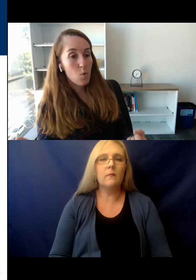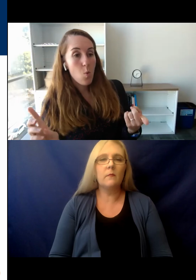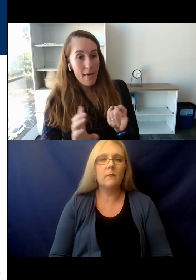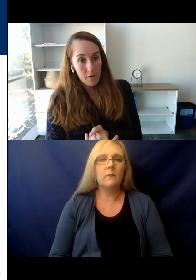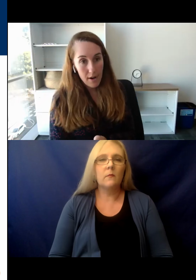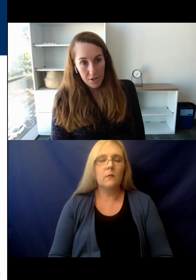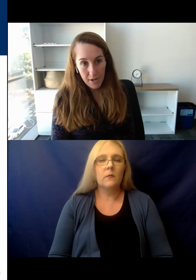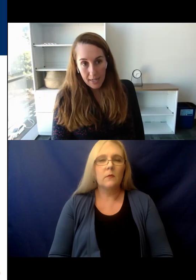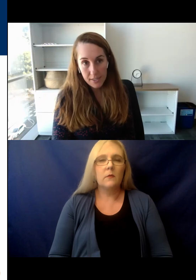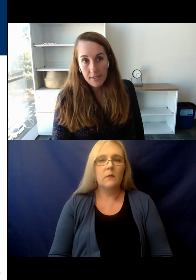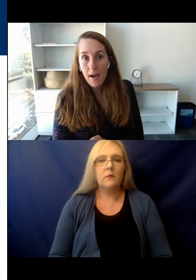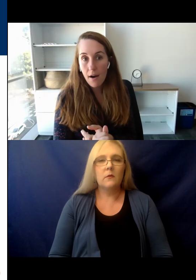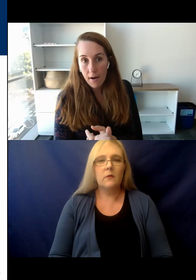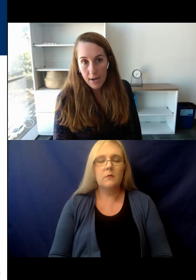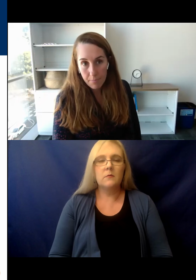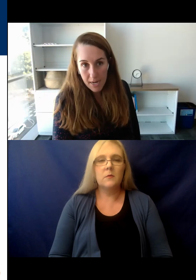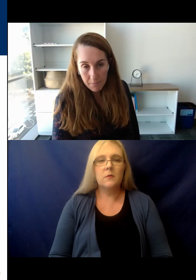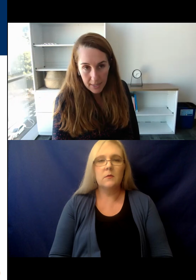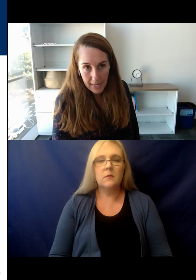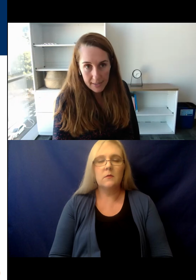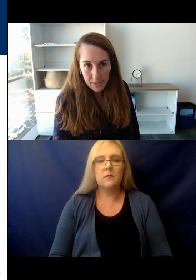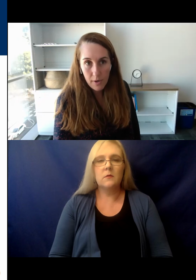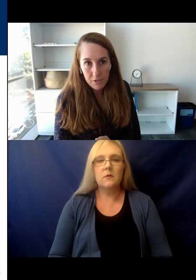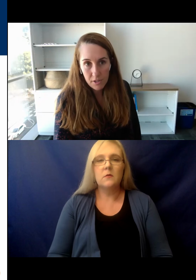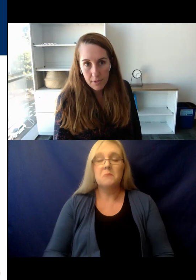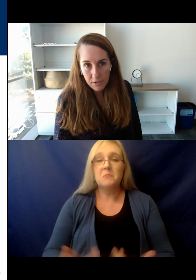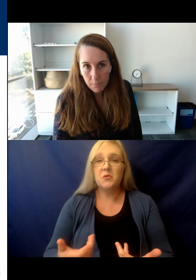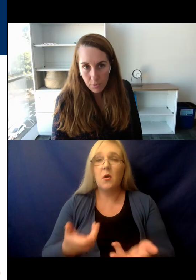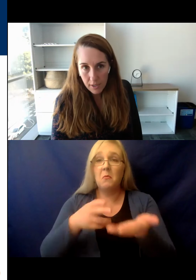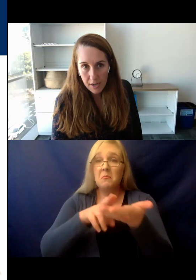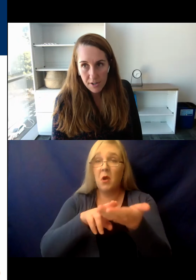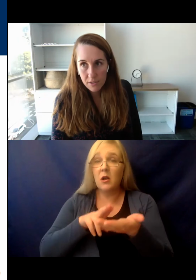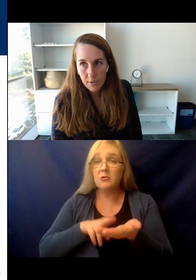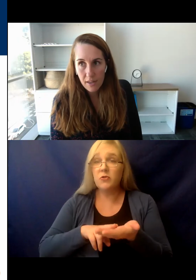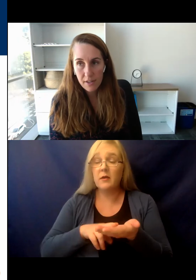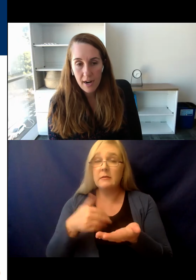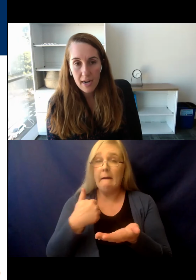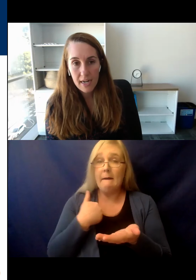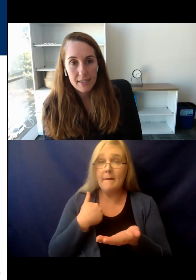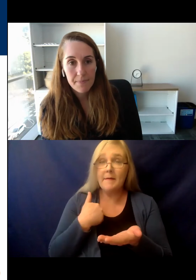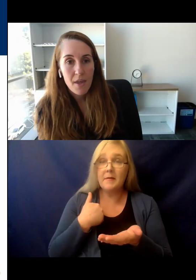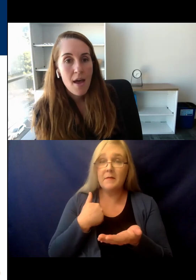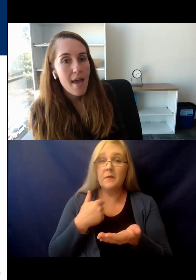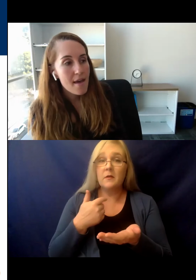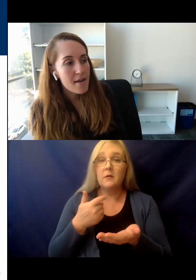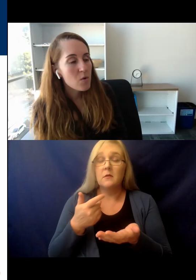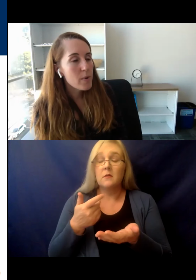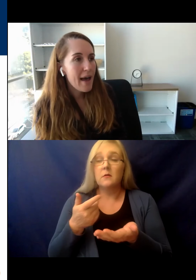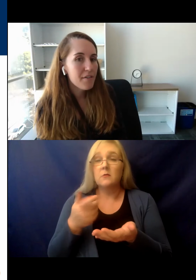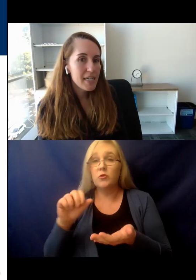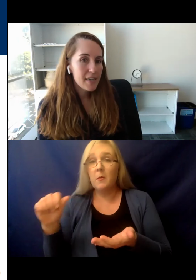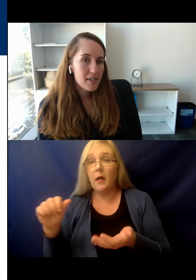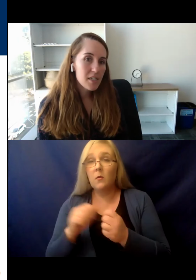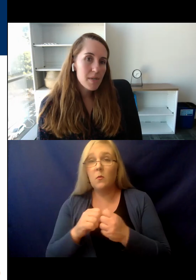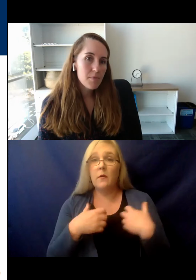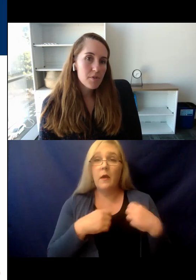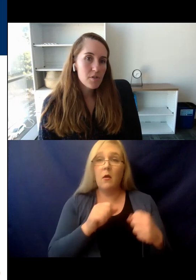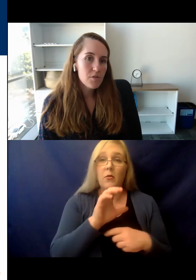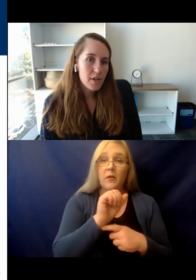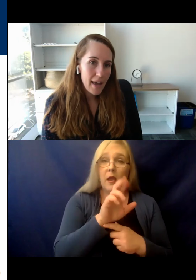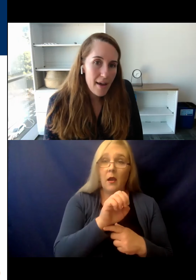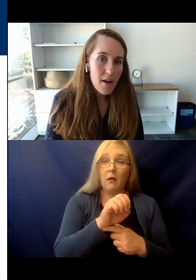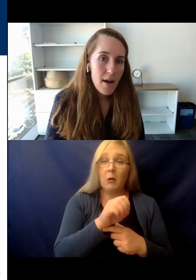is whether contracts are in place, whether AAAs report contracts with healthcare entities, and we have data to